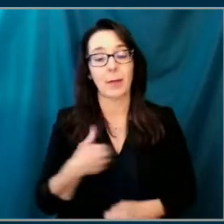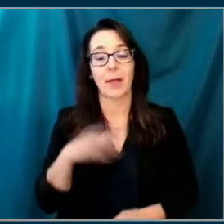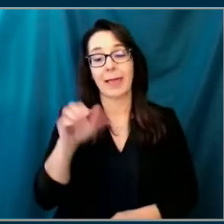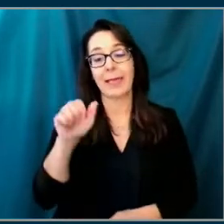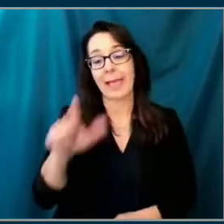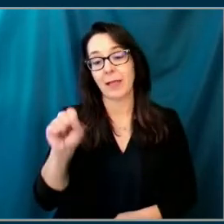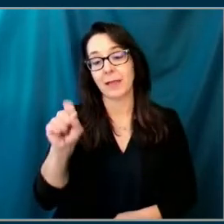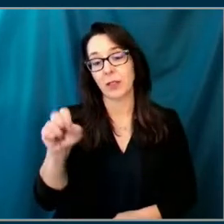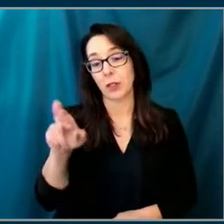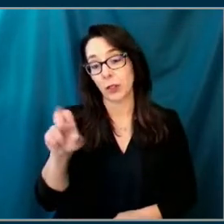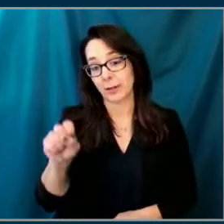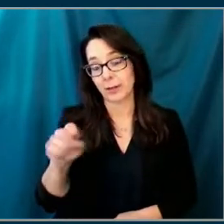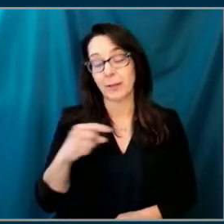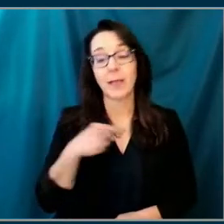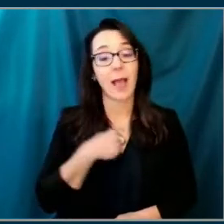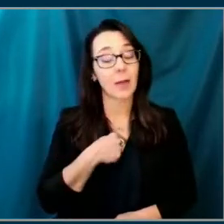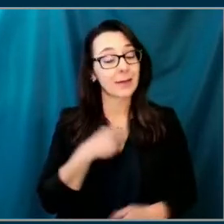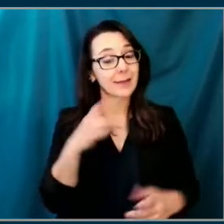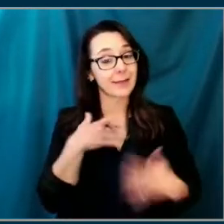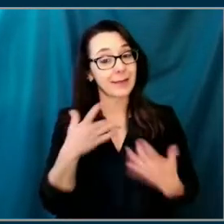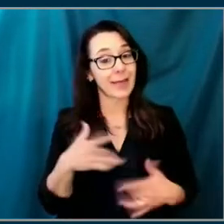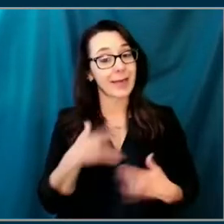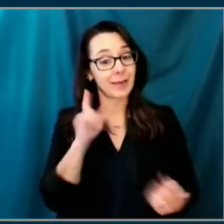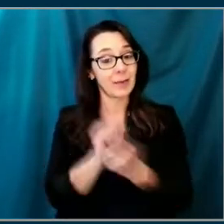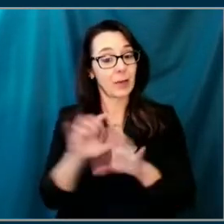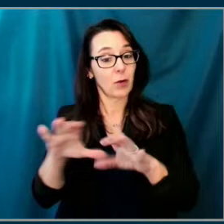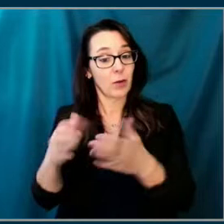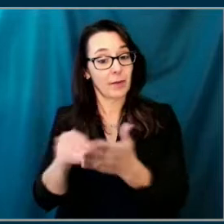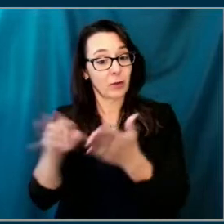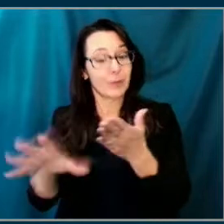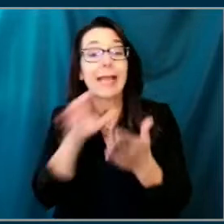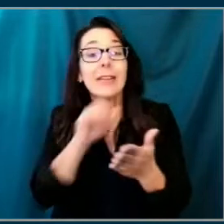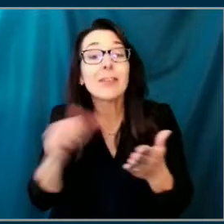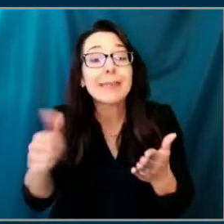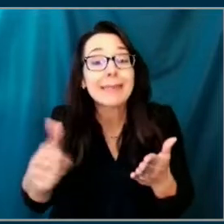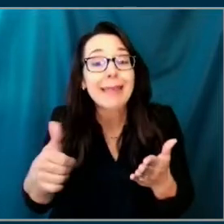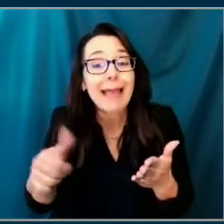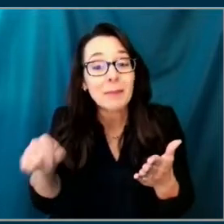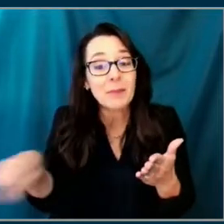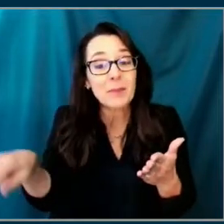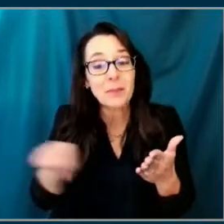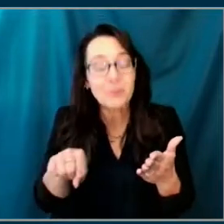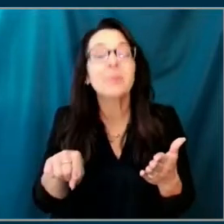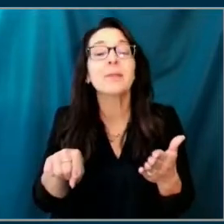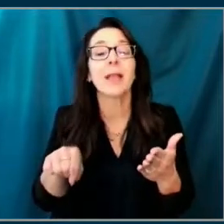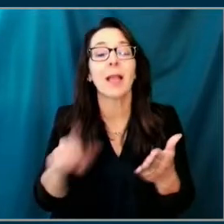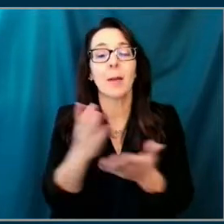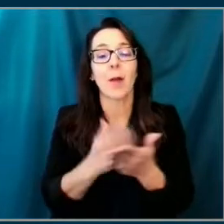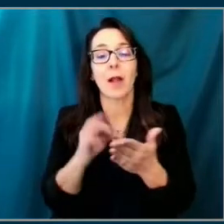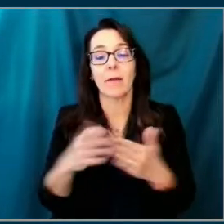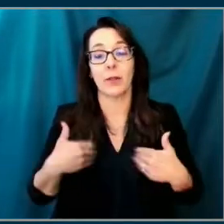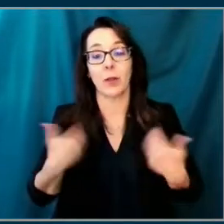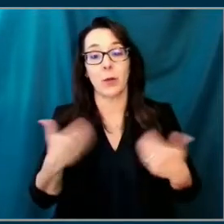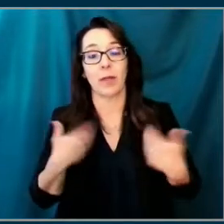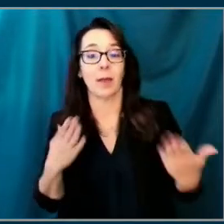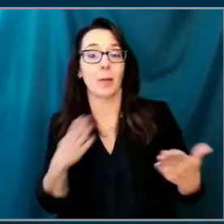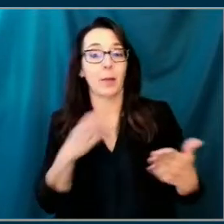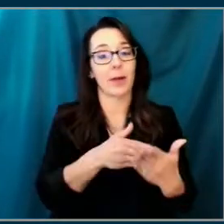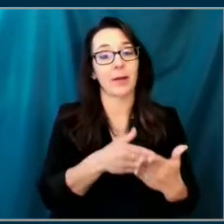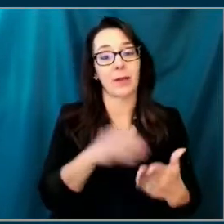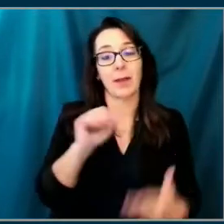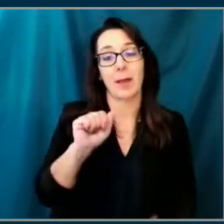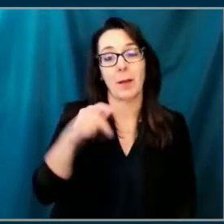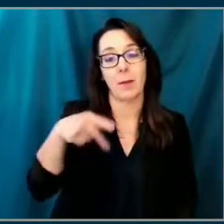pleasantly surprised to meet a group of students as young as 10 years old who are part of Youth versus Apocalypse and